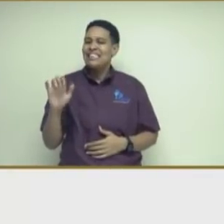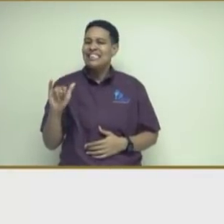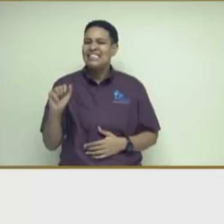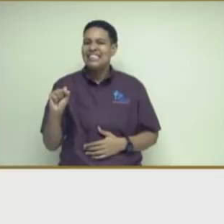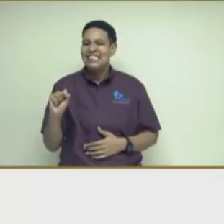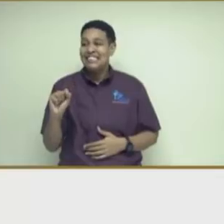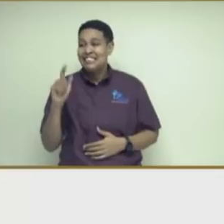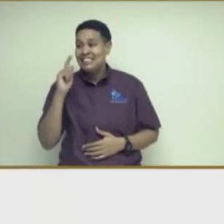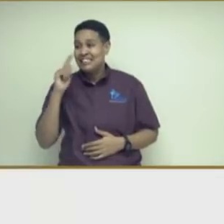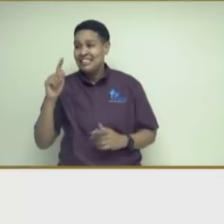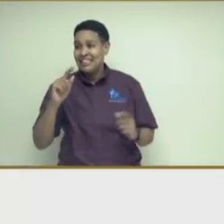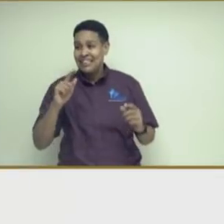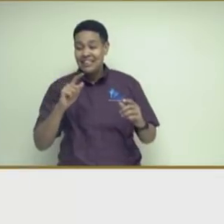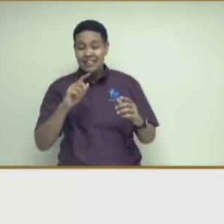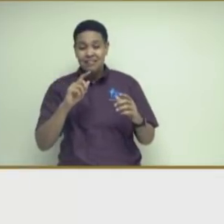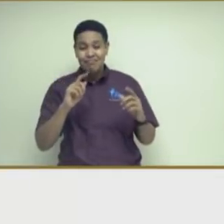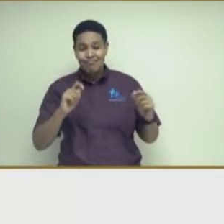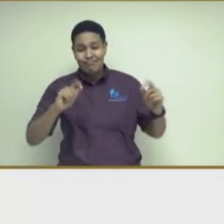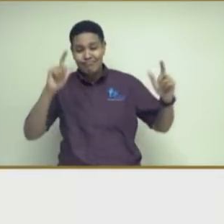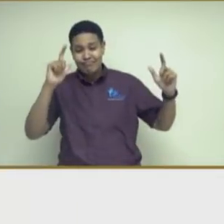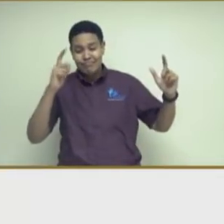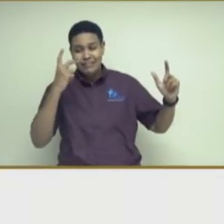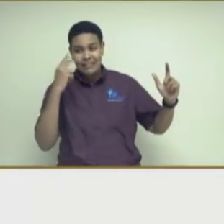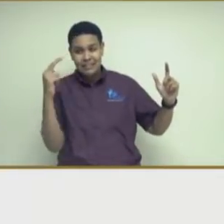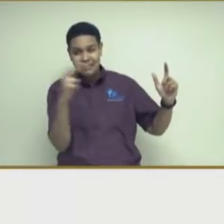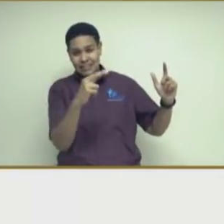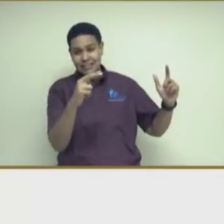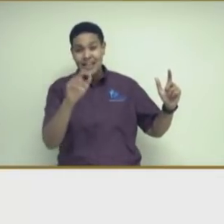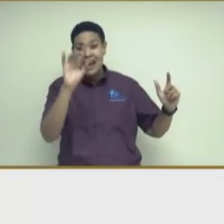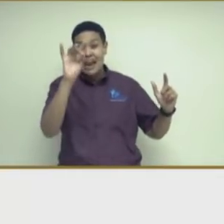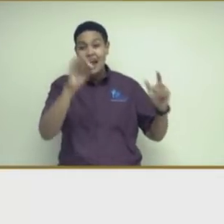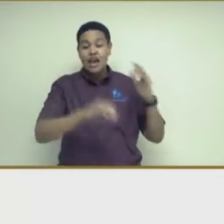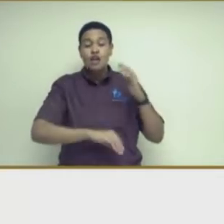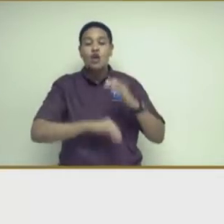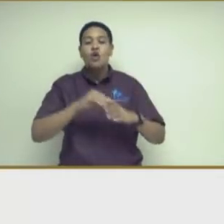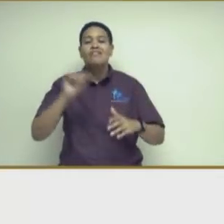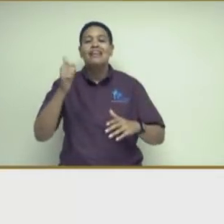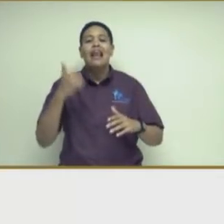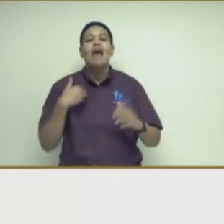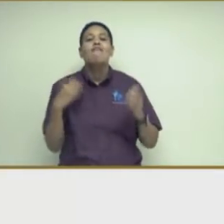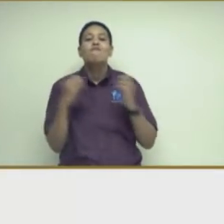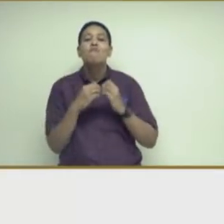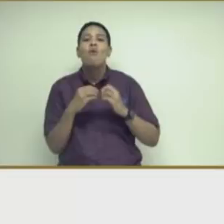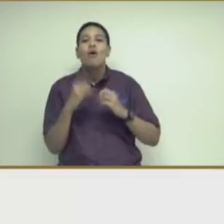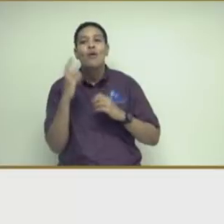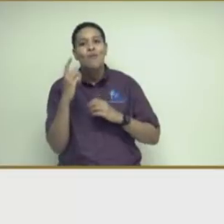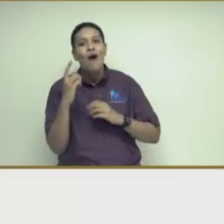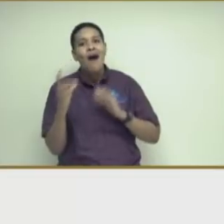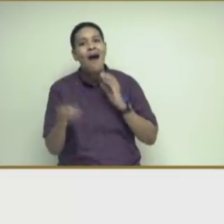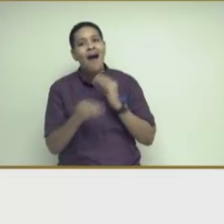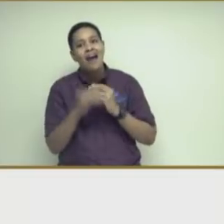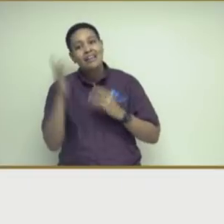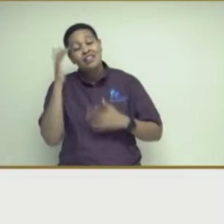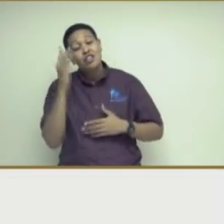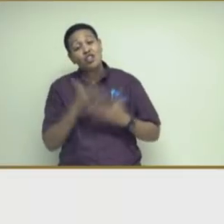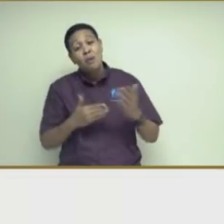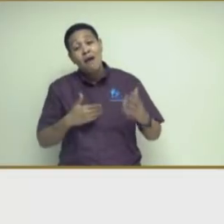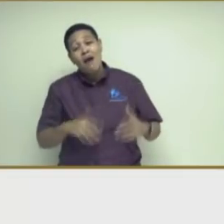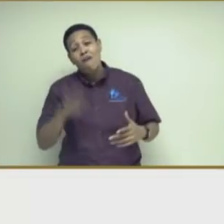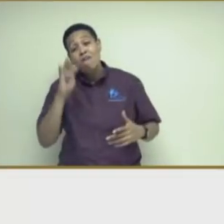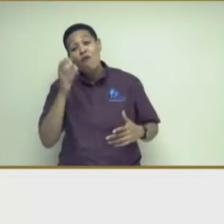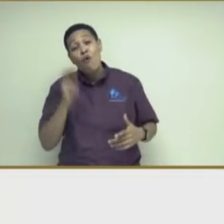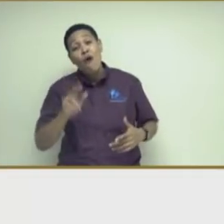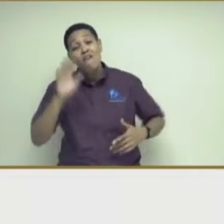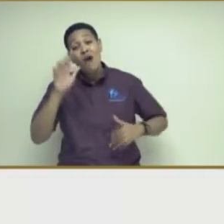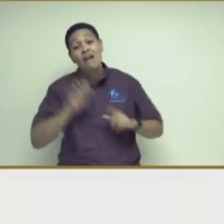that 8 out of the 10 had more than one, and some had 4 or 5